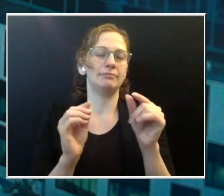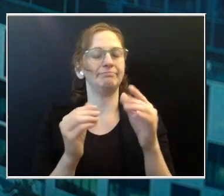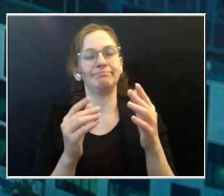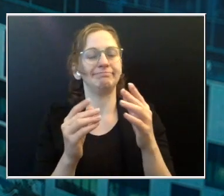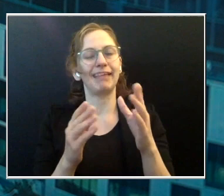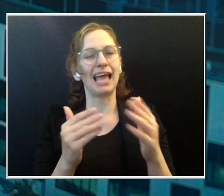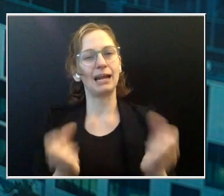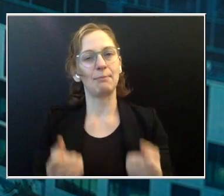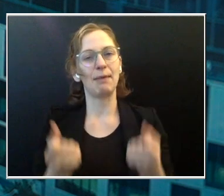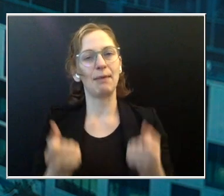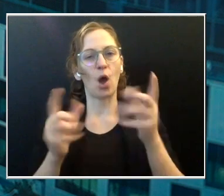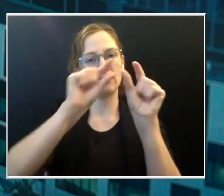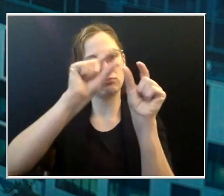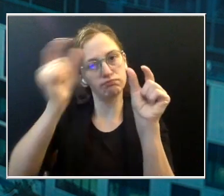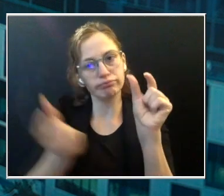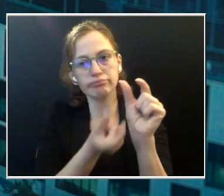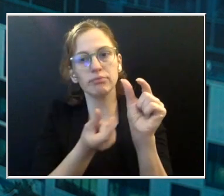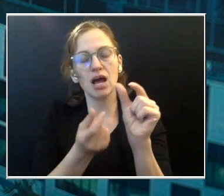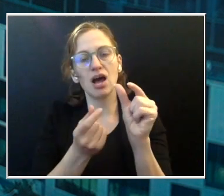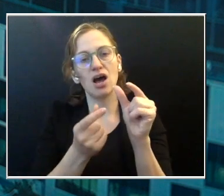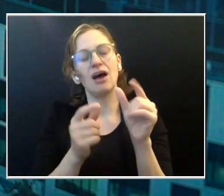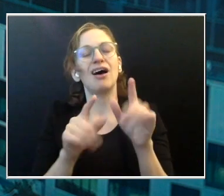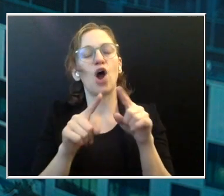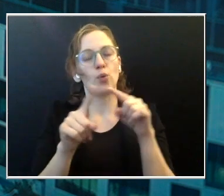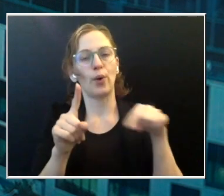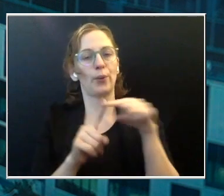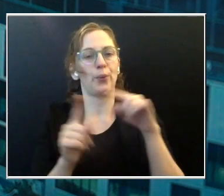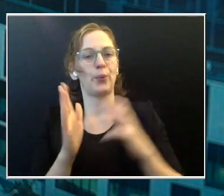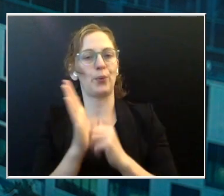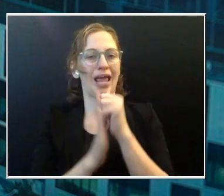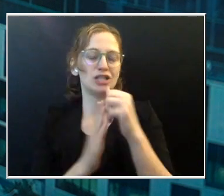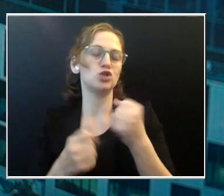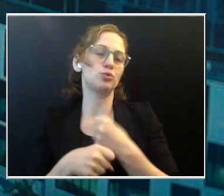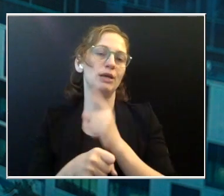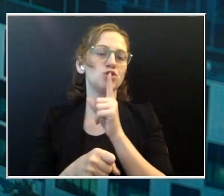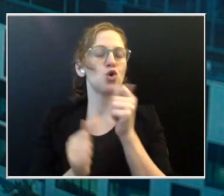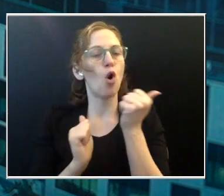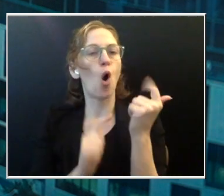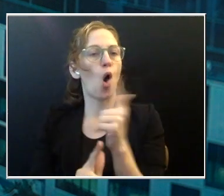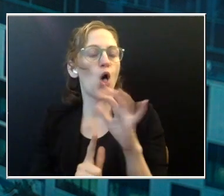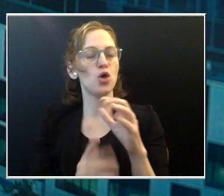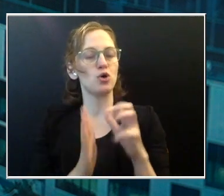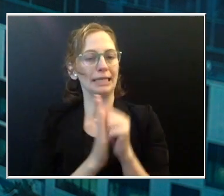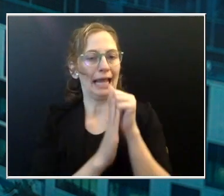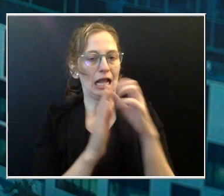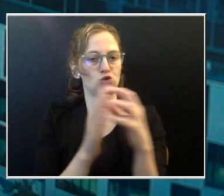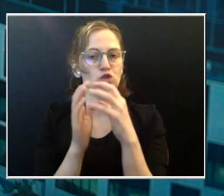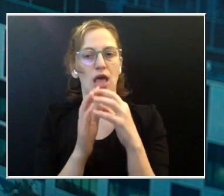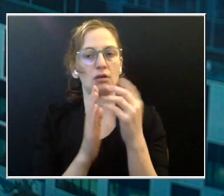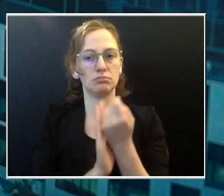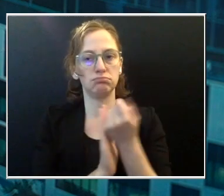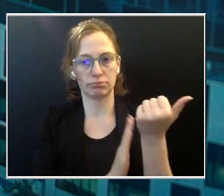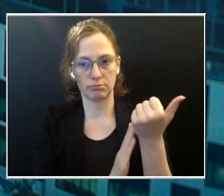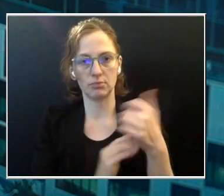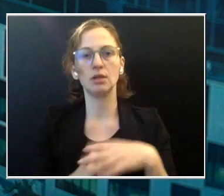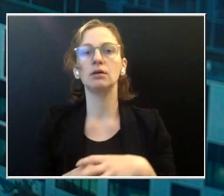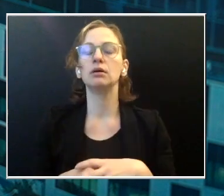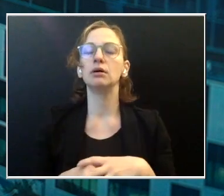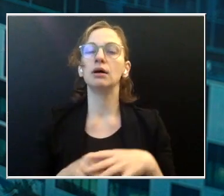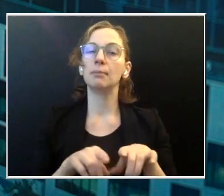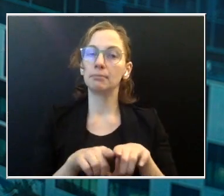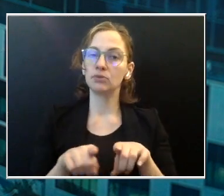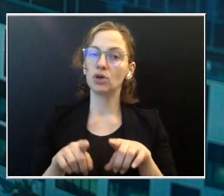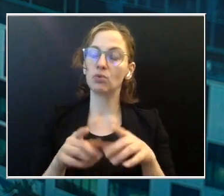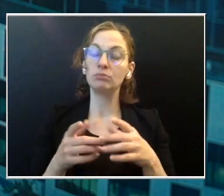centimeters, and so we always start when we do a mastectomy with making sure that we can get the incision closed, but then if we have a